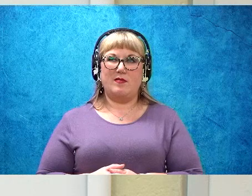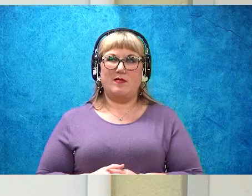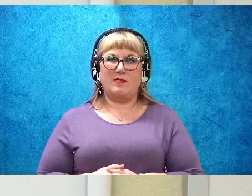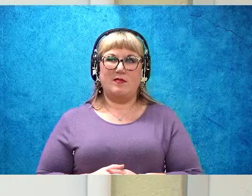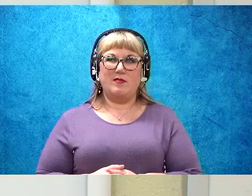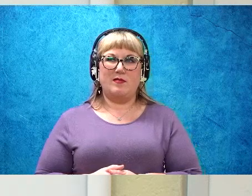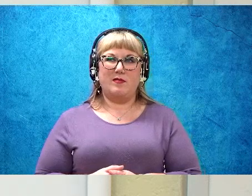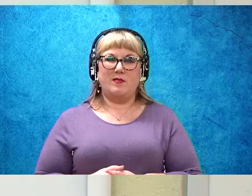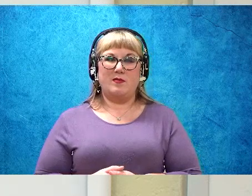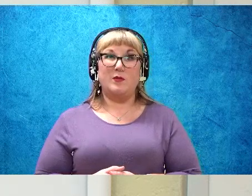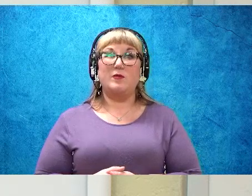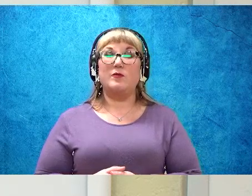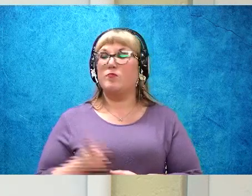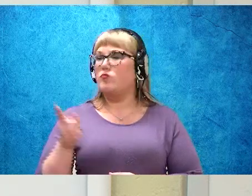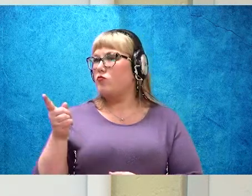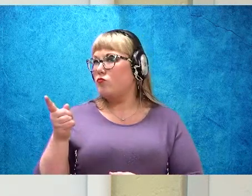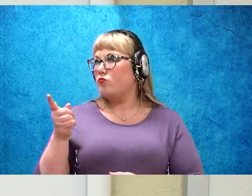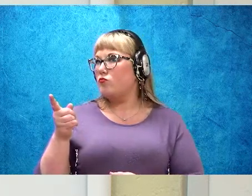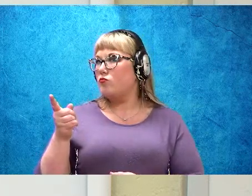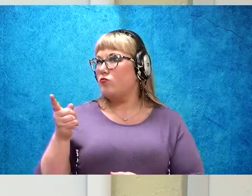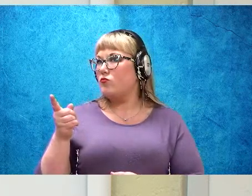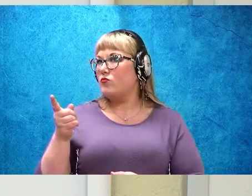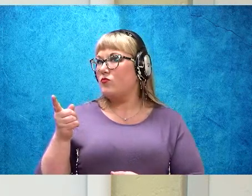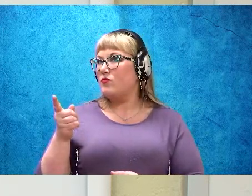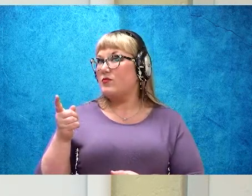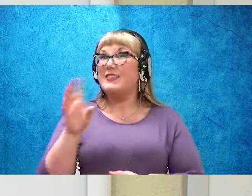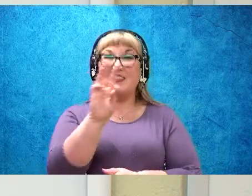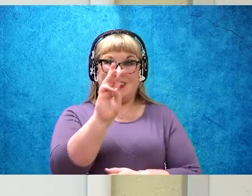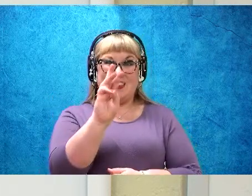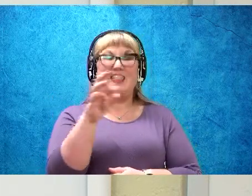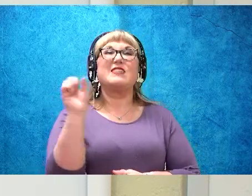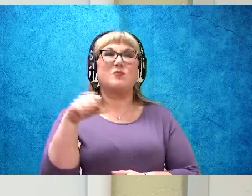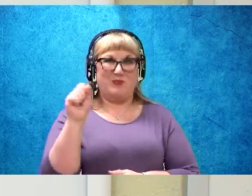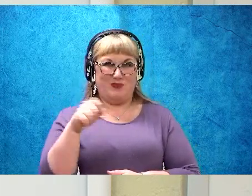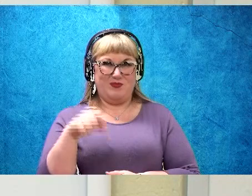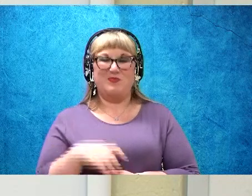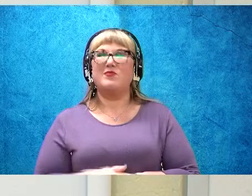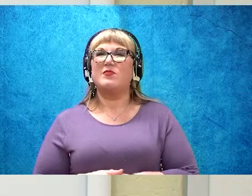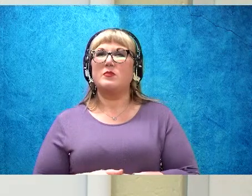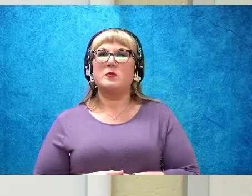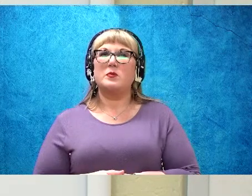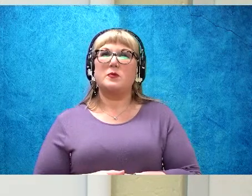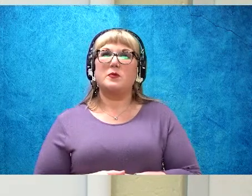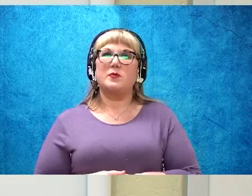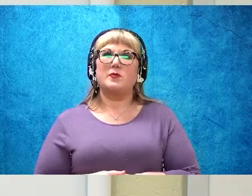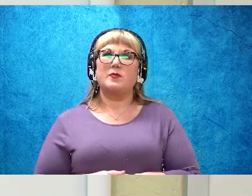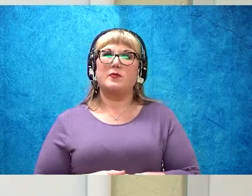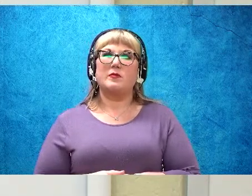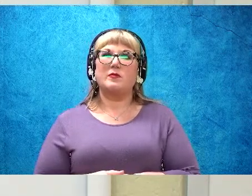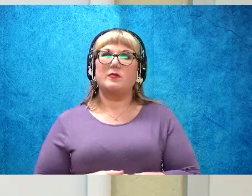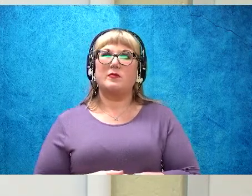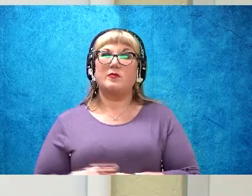All right. Number 6. Great job.